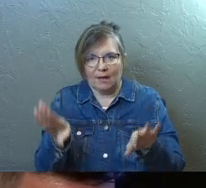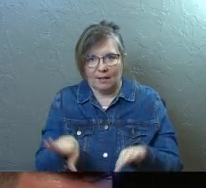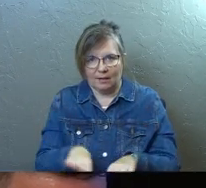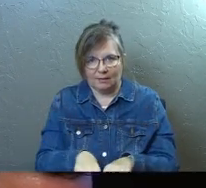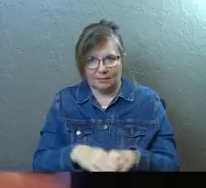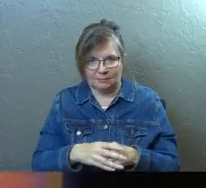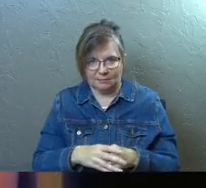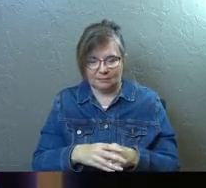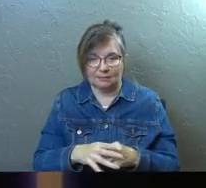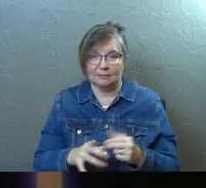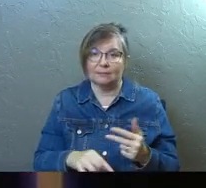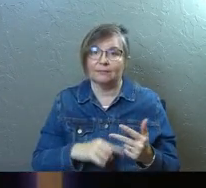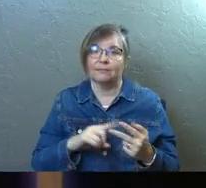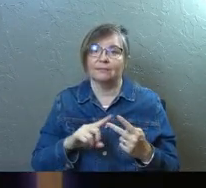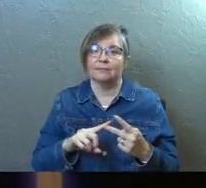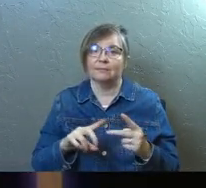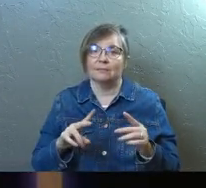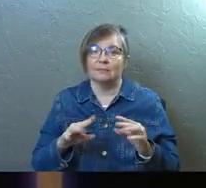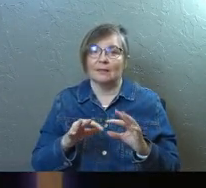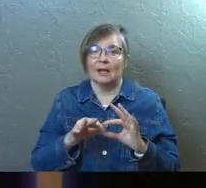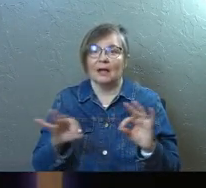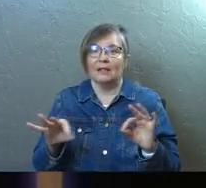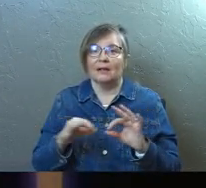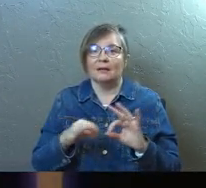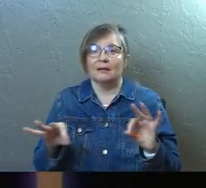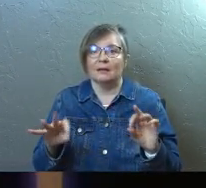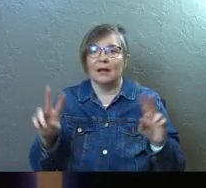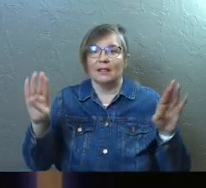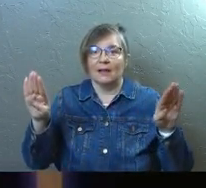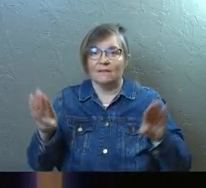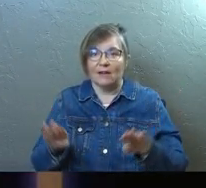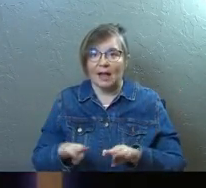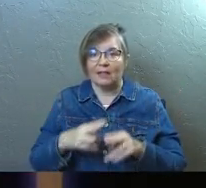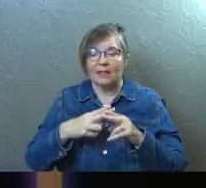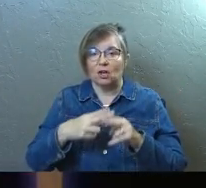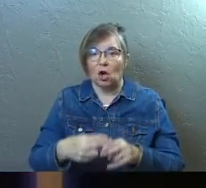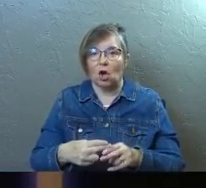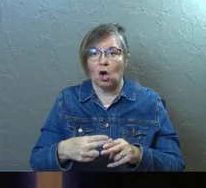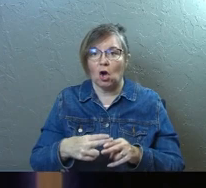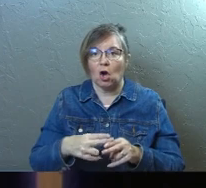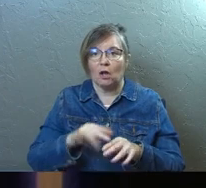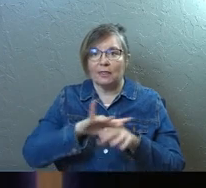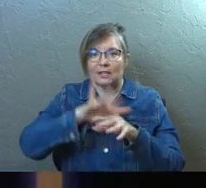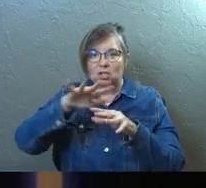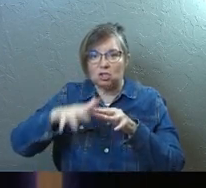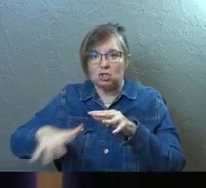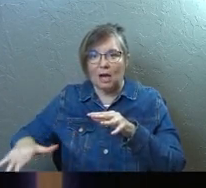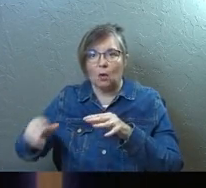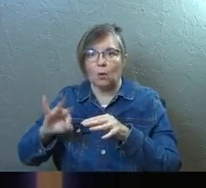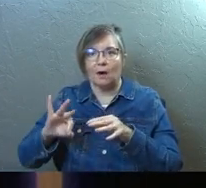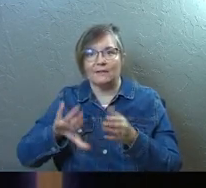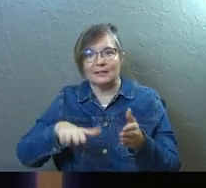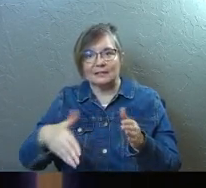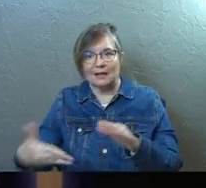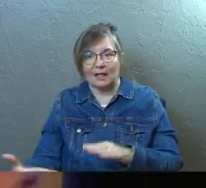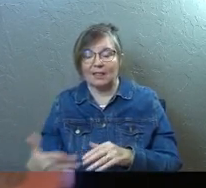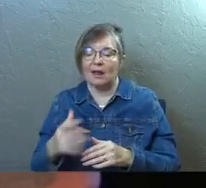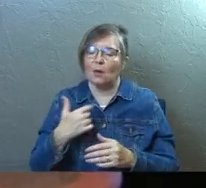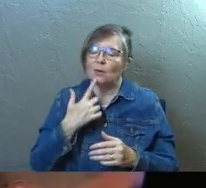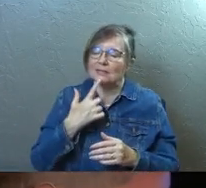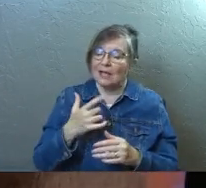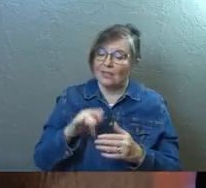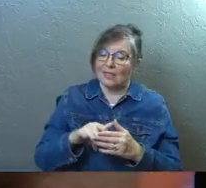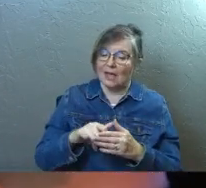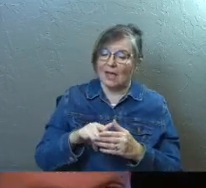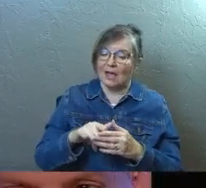Next, the valley, it's the valley of the shadow of death. I'm just very, very briefly here. I just want to say